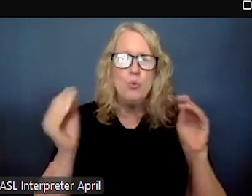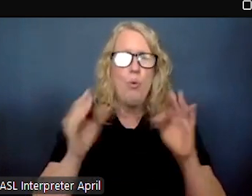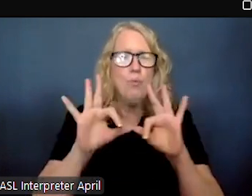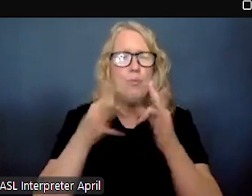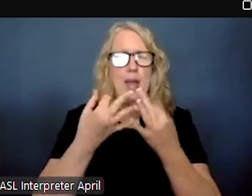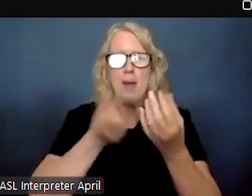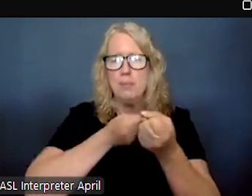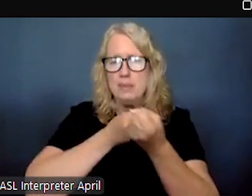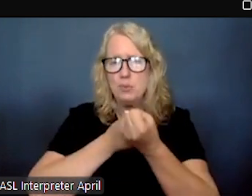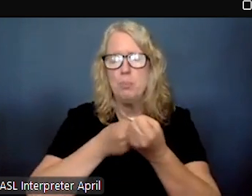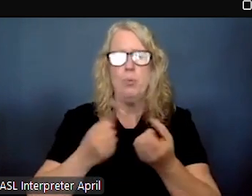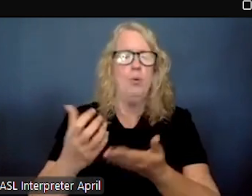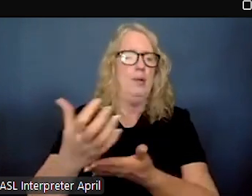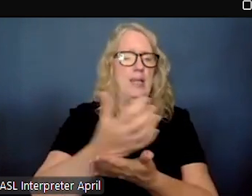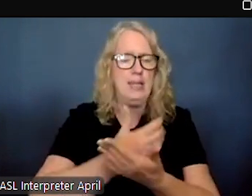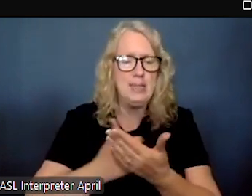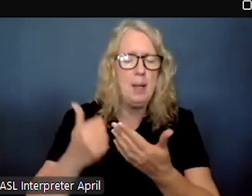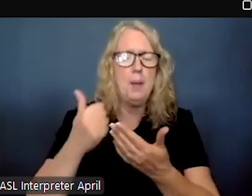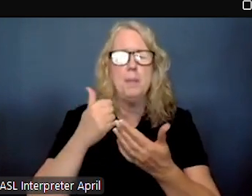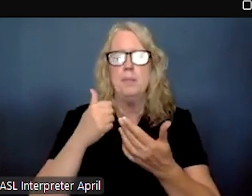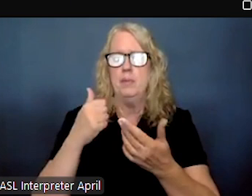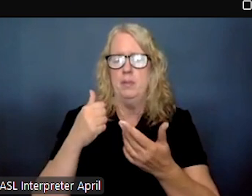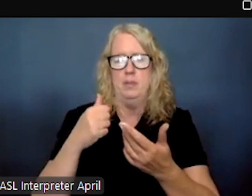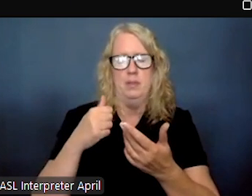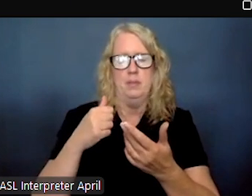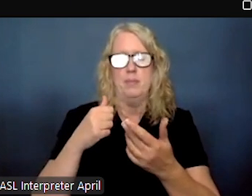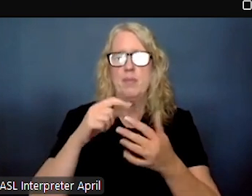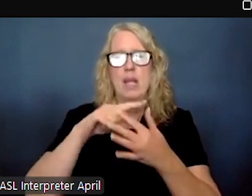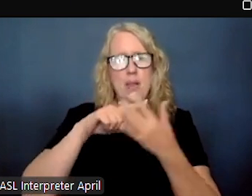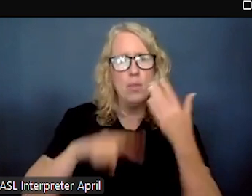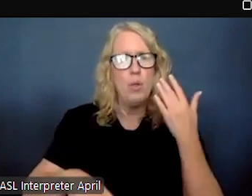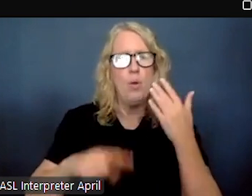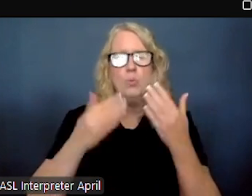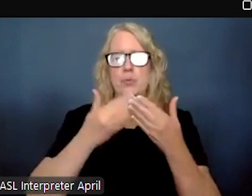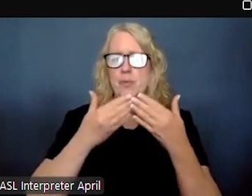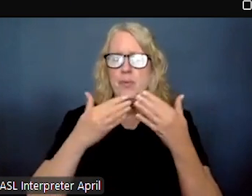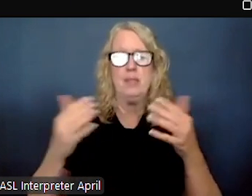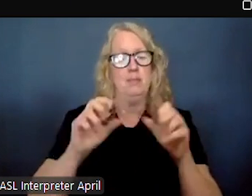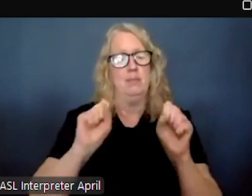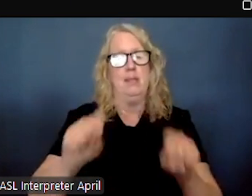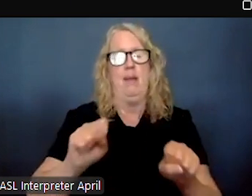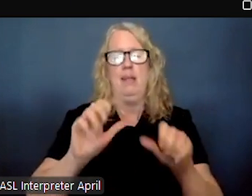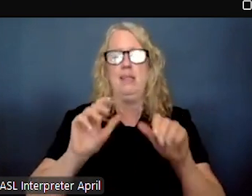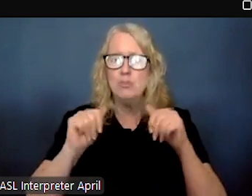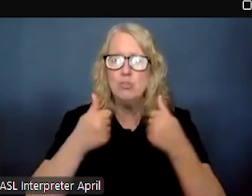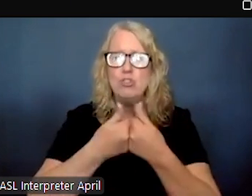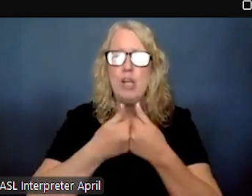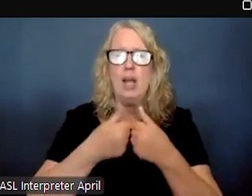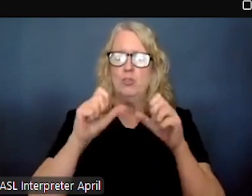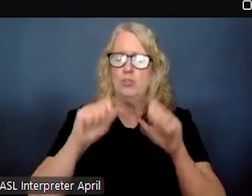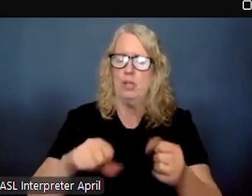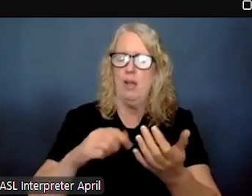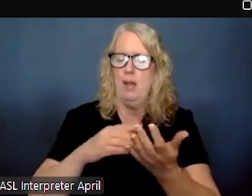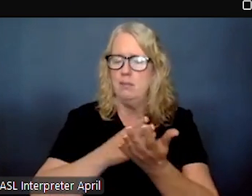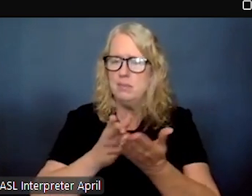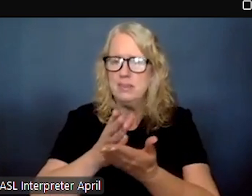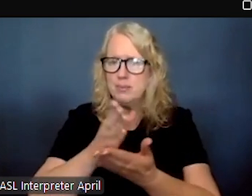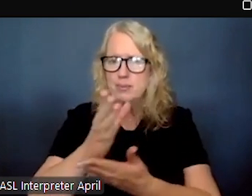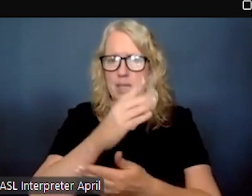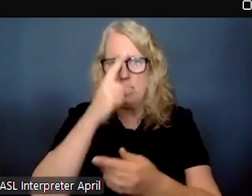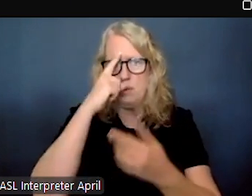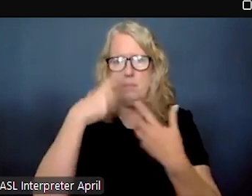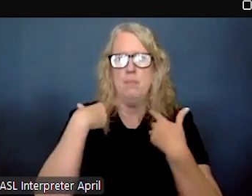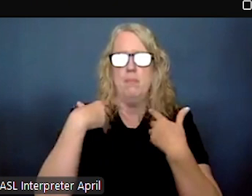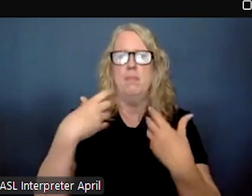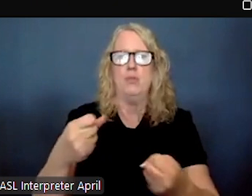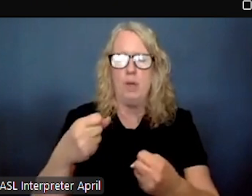support, income, and those things can be really challenging in navigating the mental health